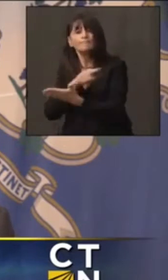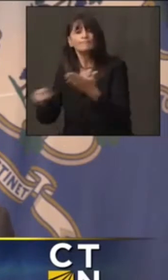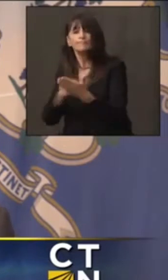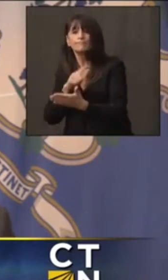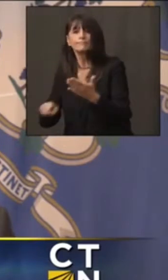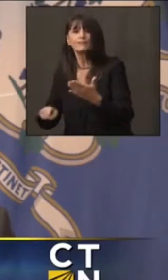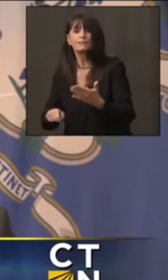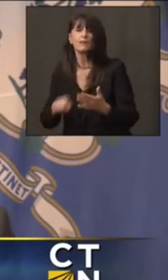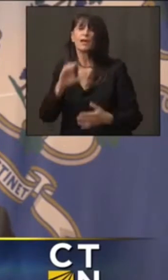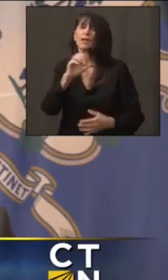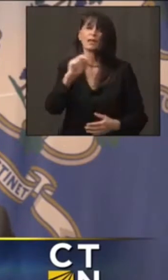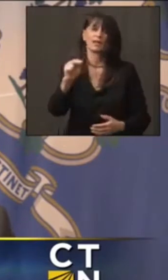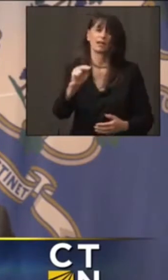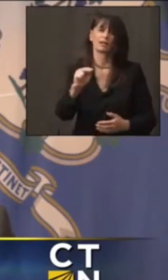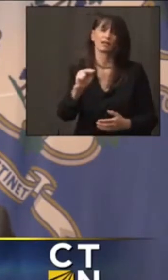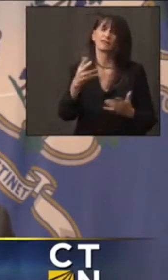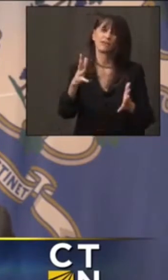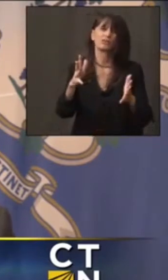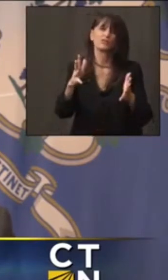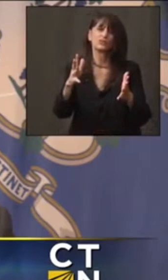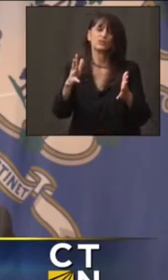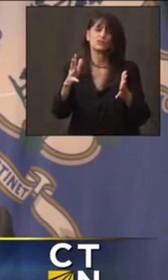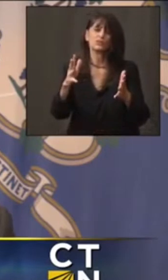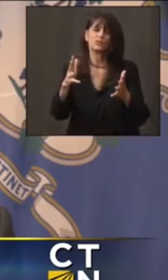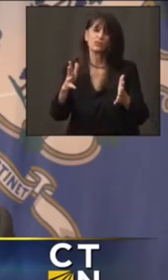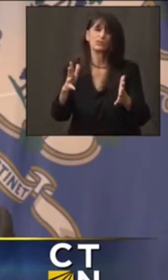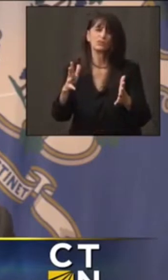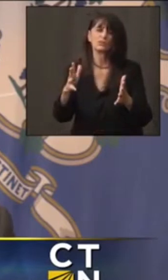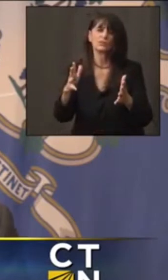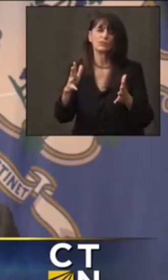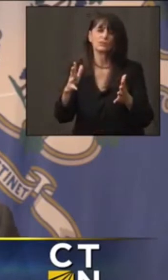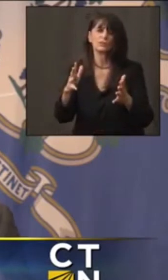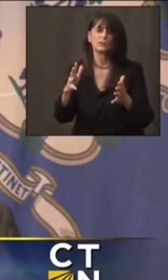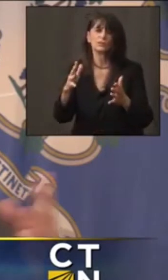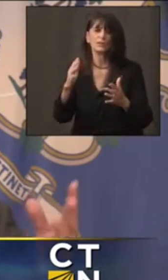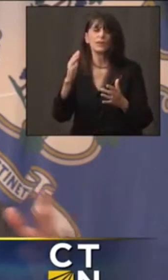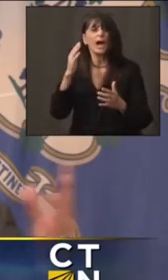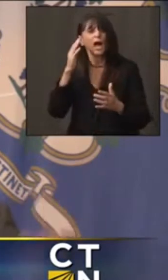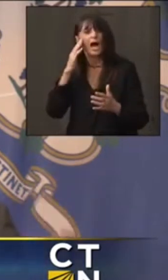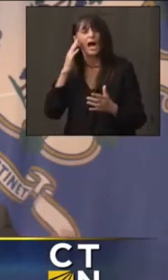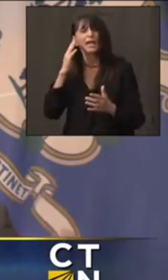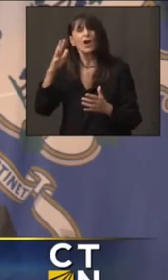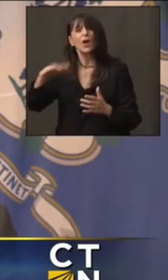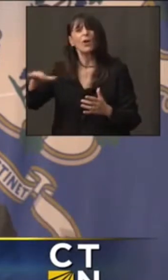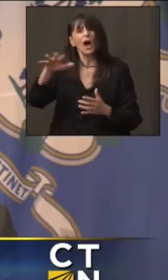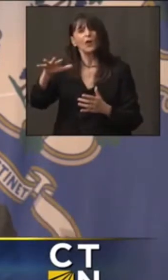on, Connecticut. I know there's a lot of edge and hostility out there in the